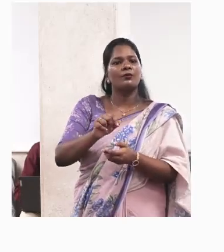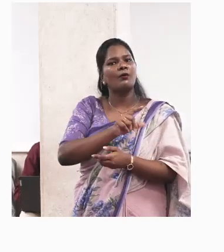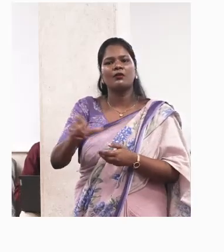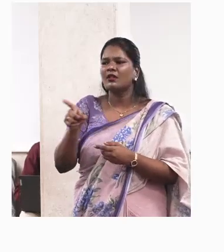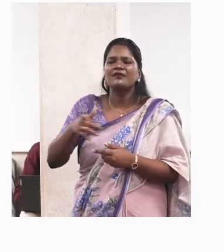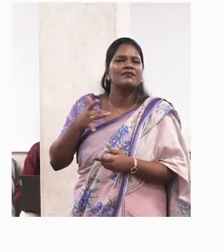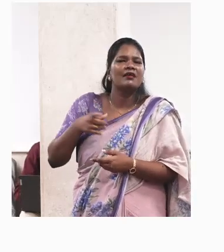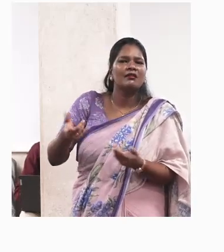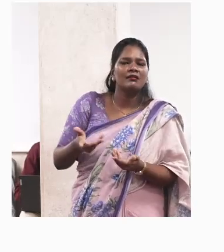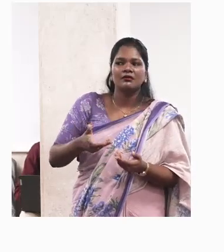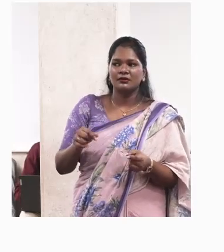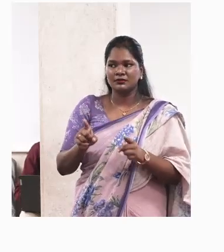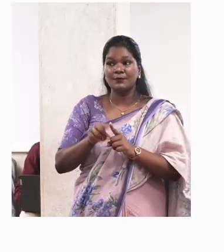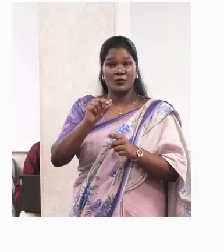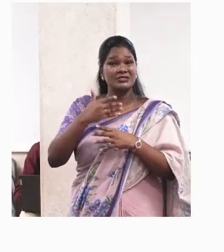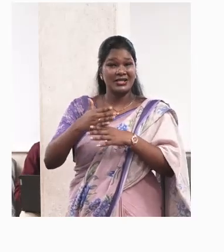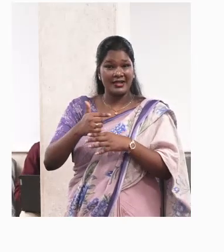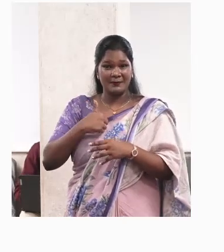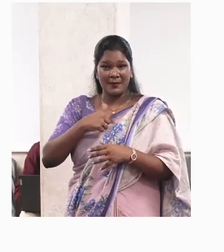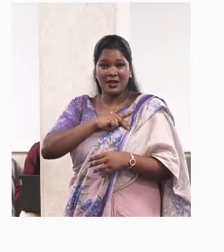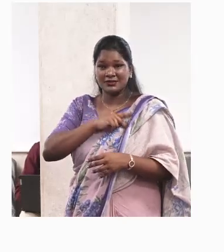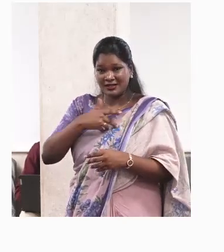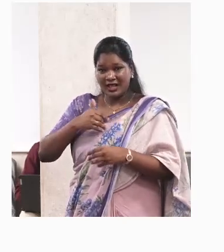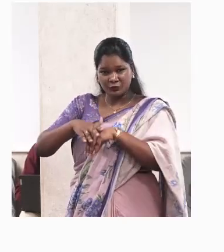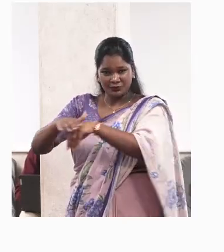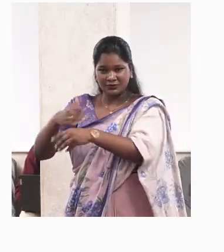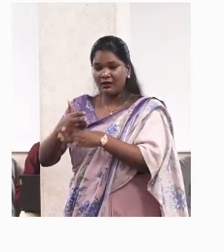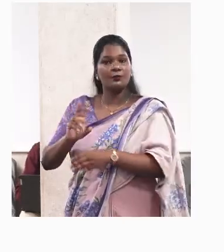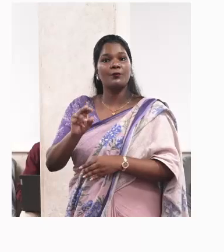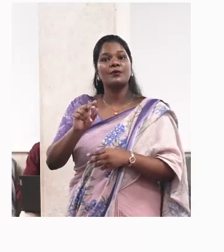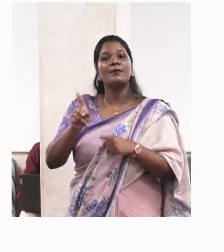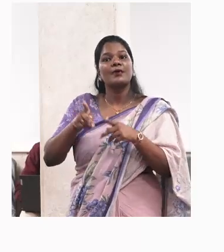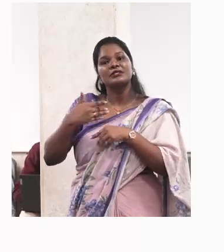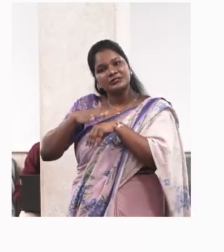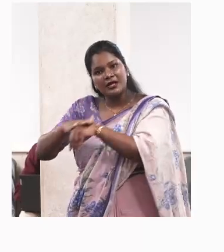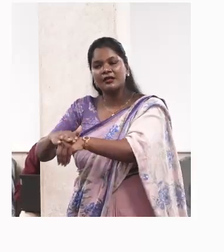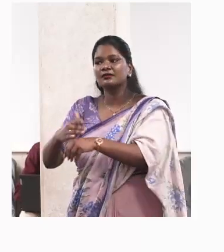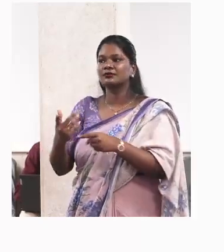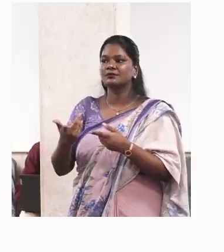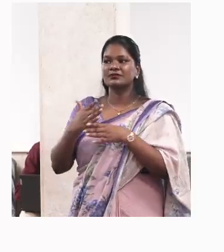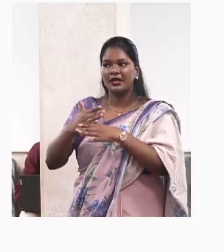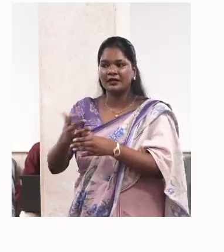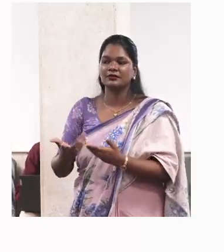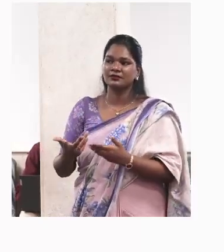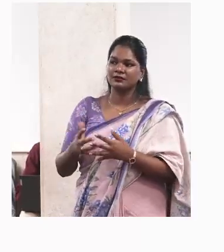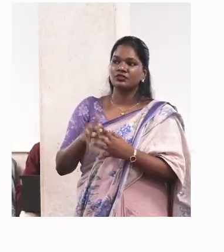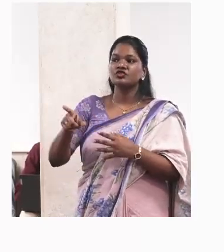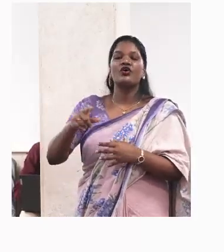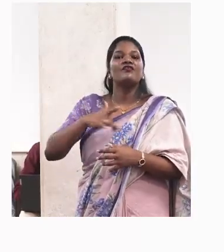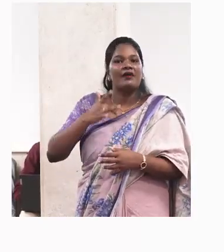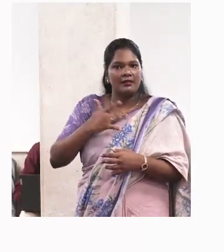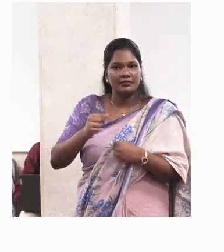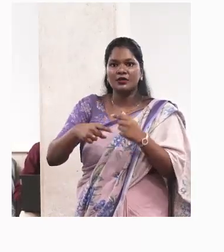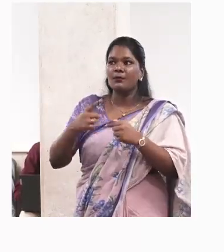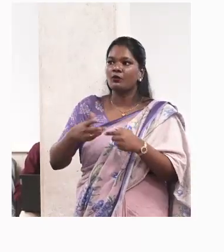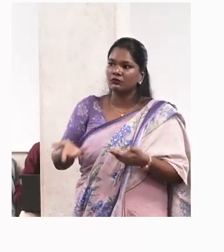So it's not sharing of your personal experiences, but you're sharing of your feelings